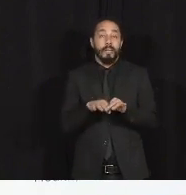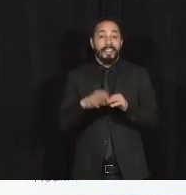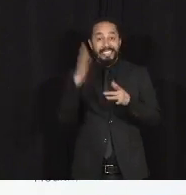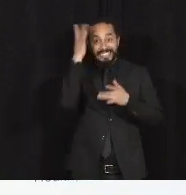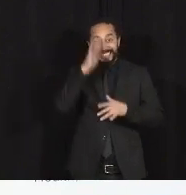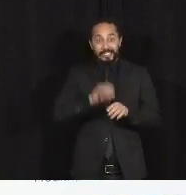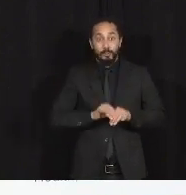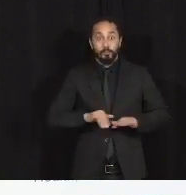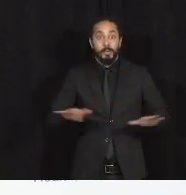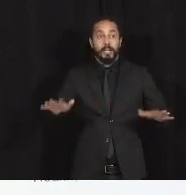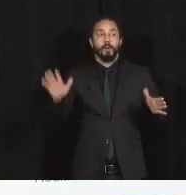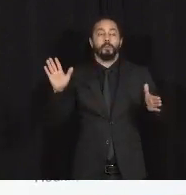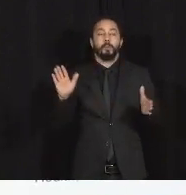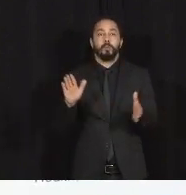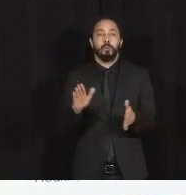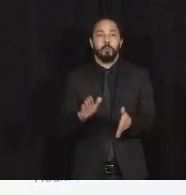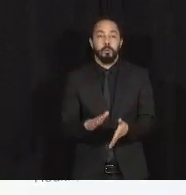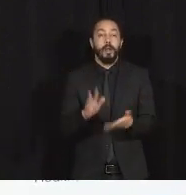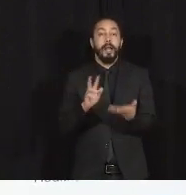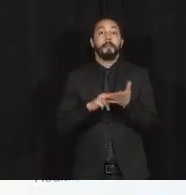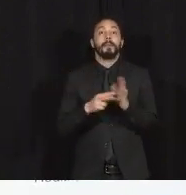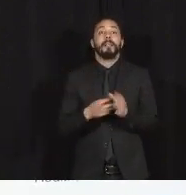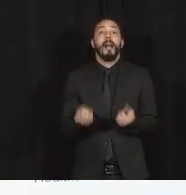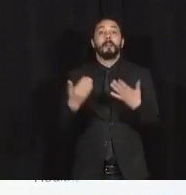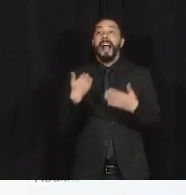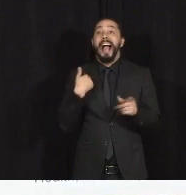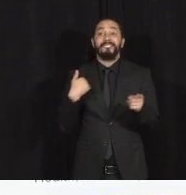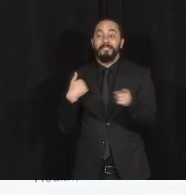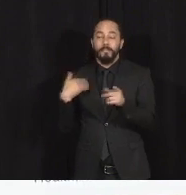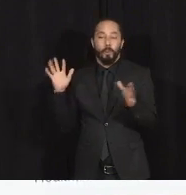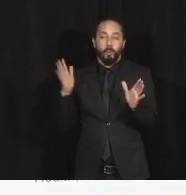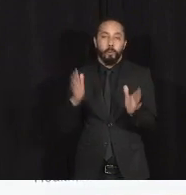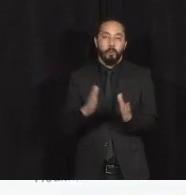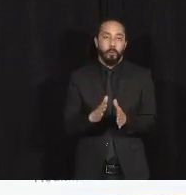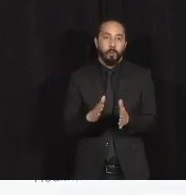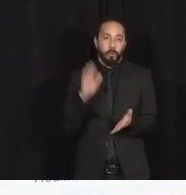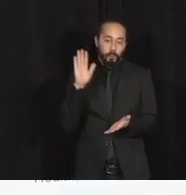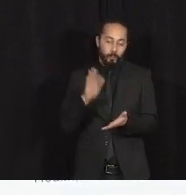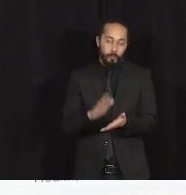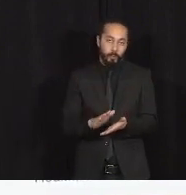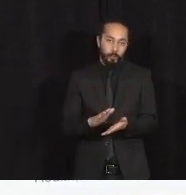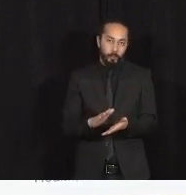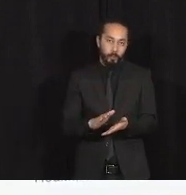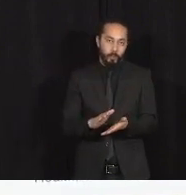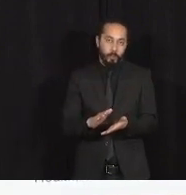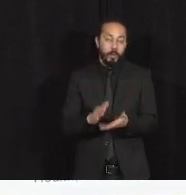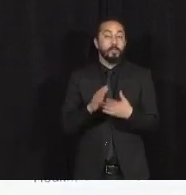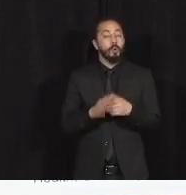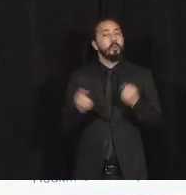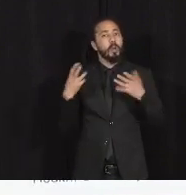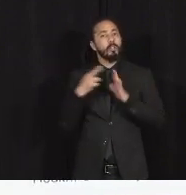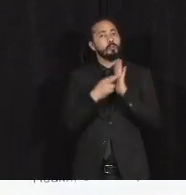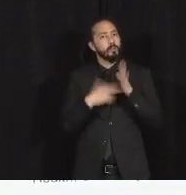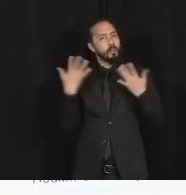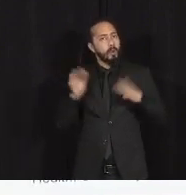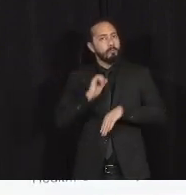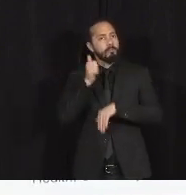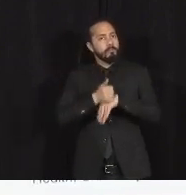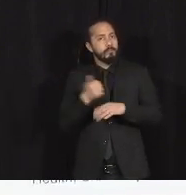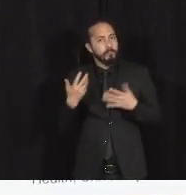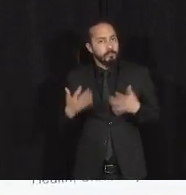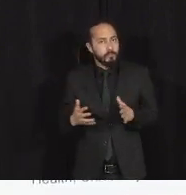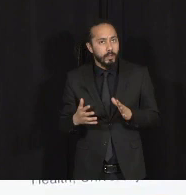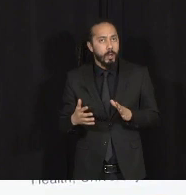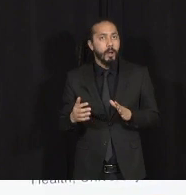fewer cases. And that's through the types of measures that we've talked about already in place, but also the other things that we can do in the province right